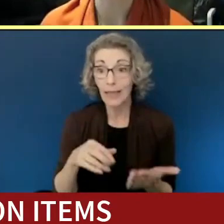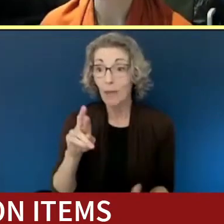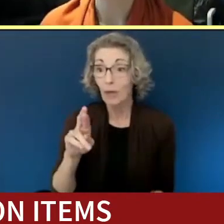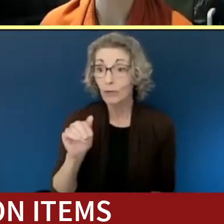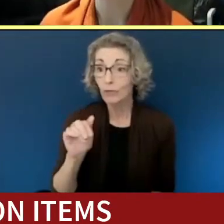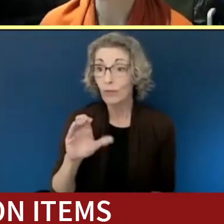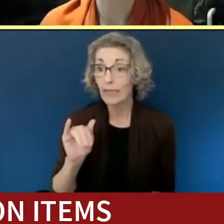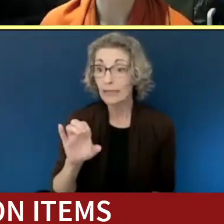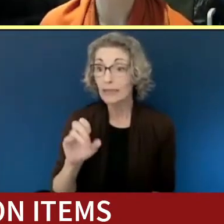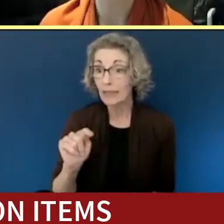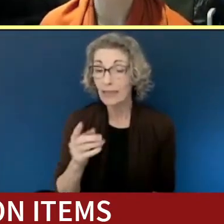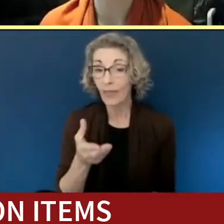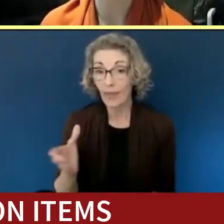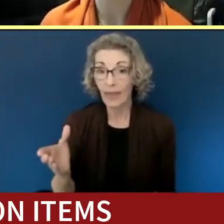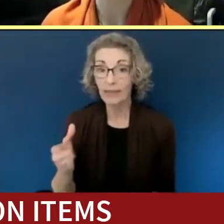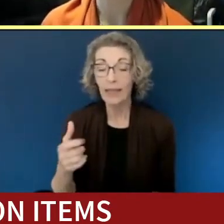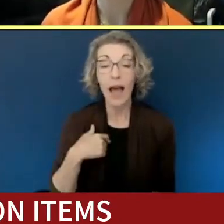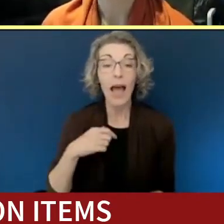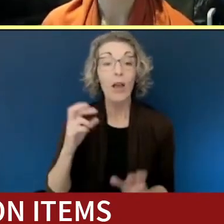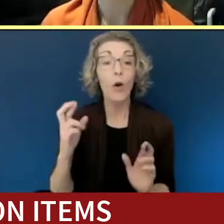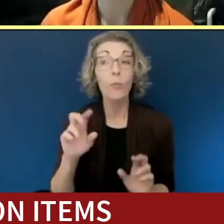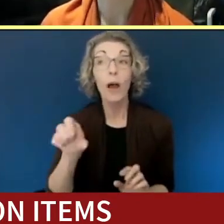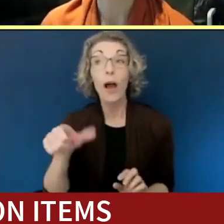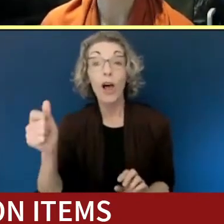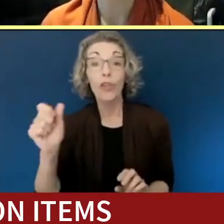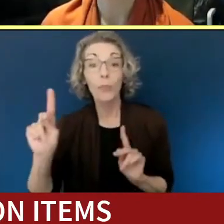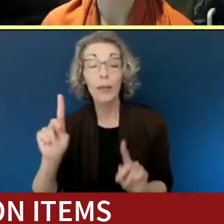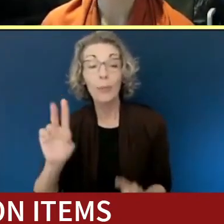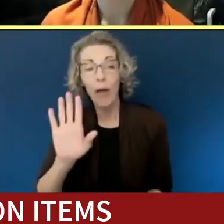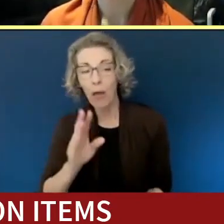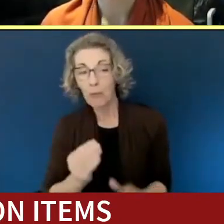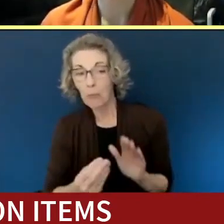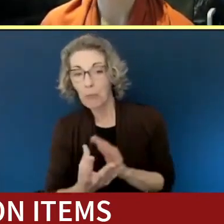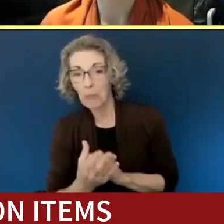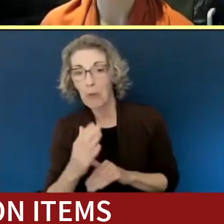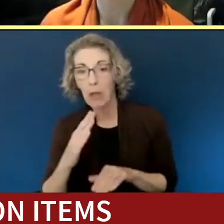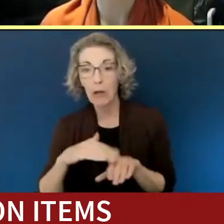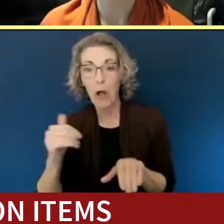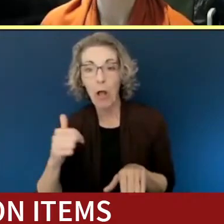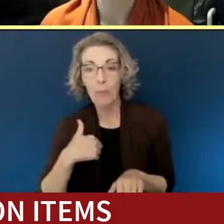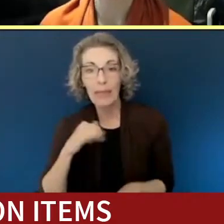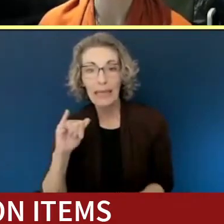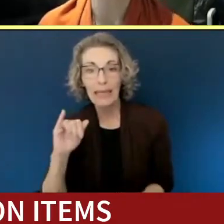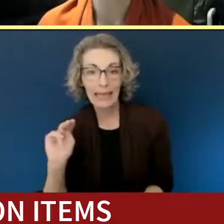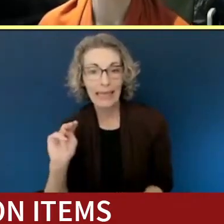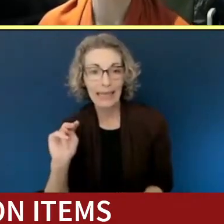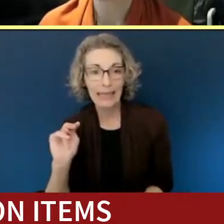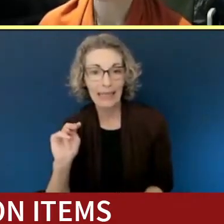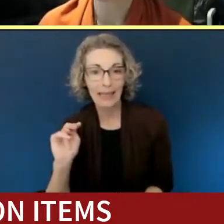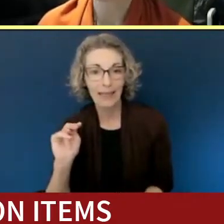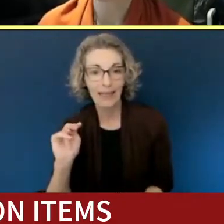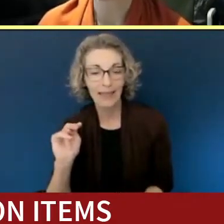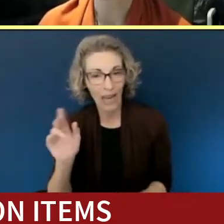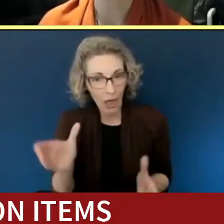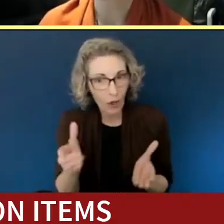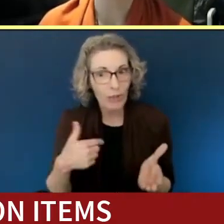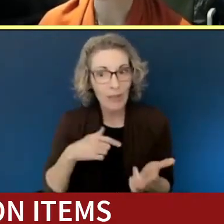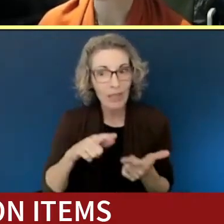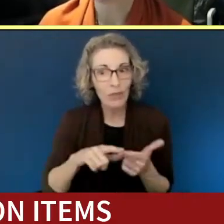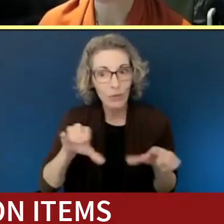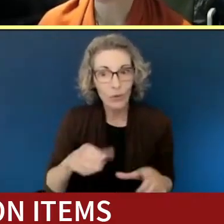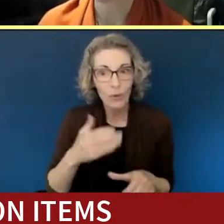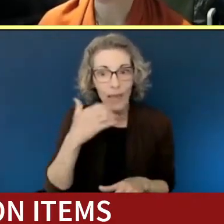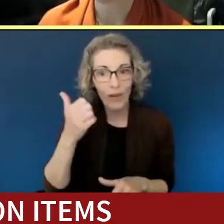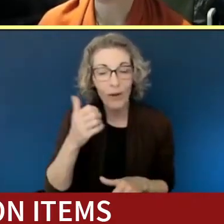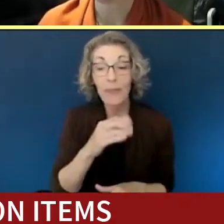And I hope that others will call me in to something better. And then I will also be able to call